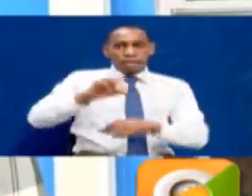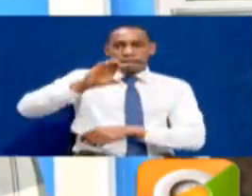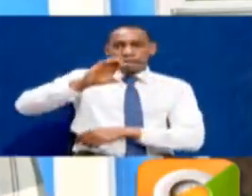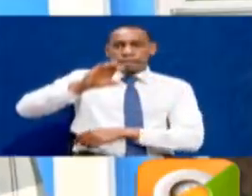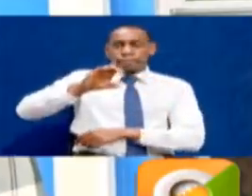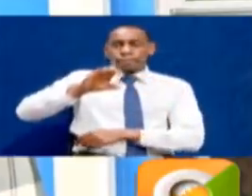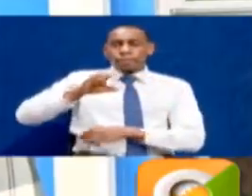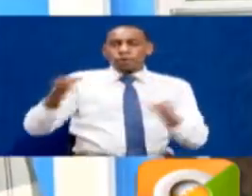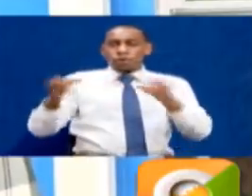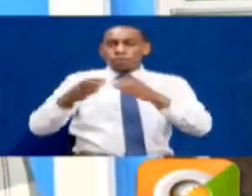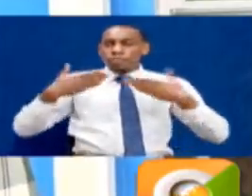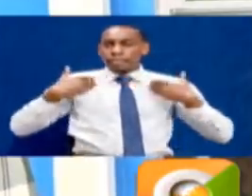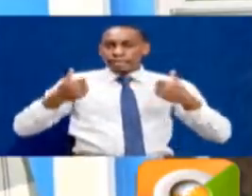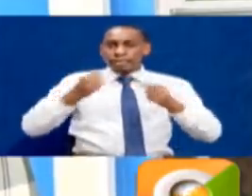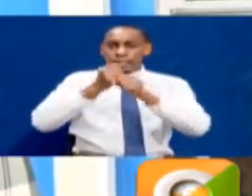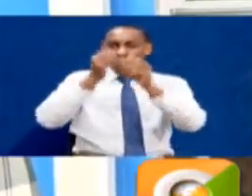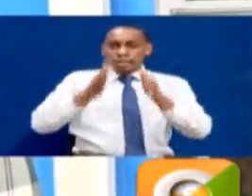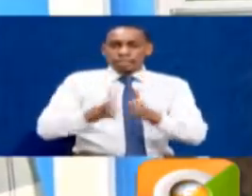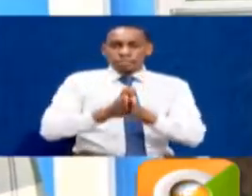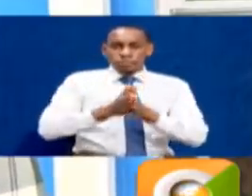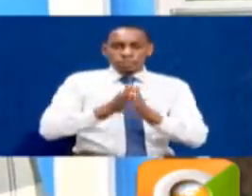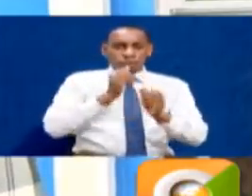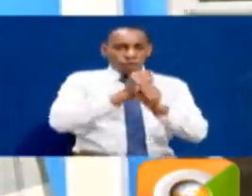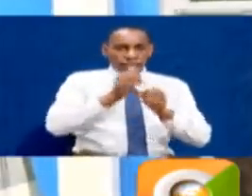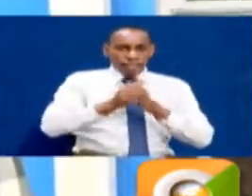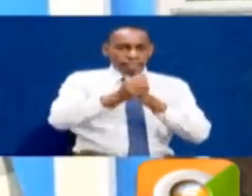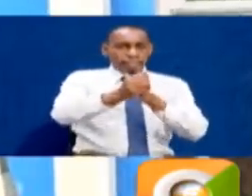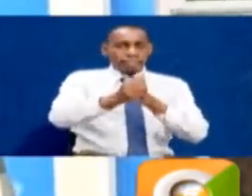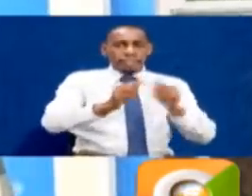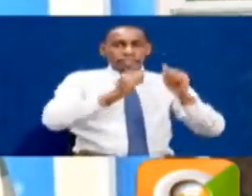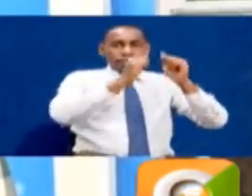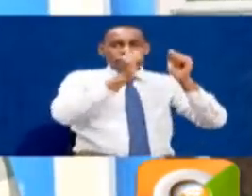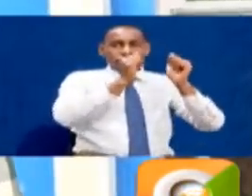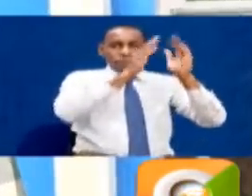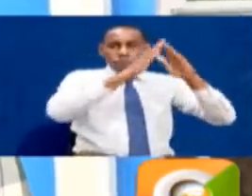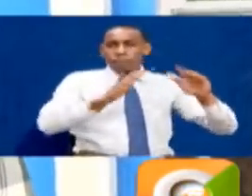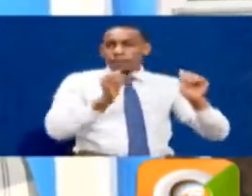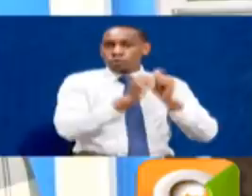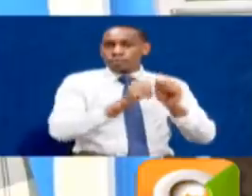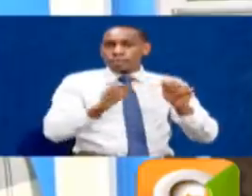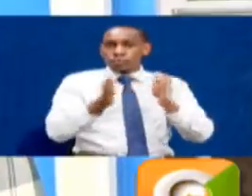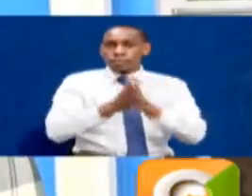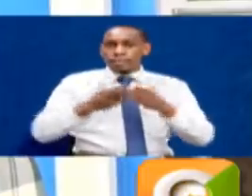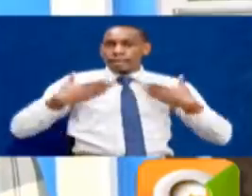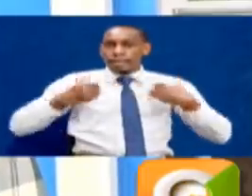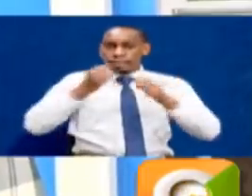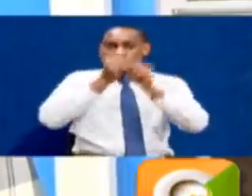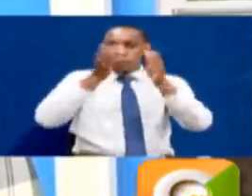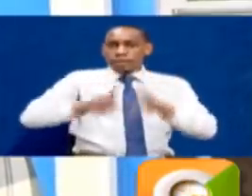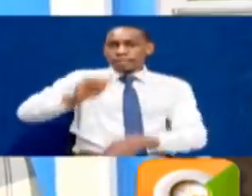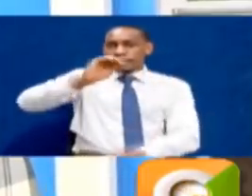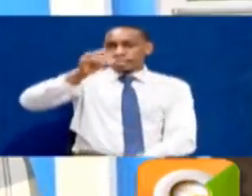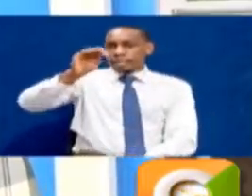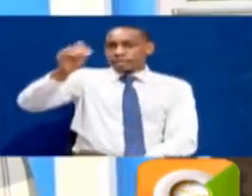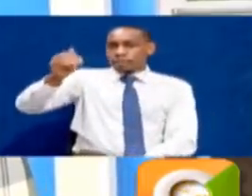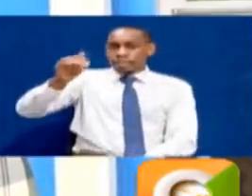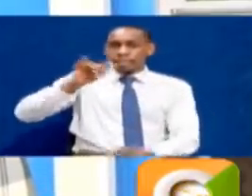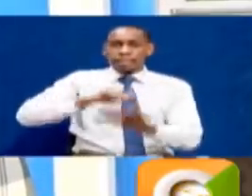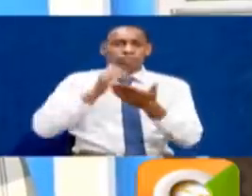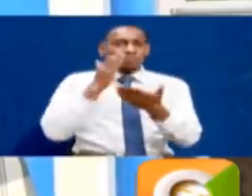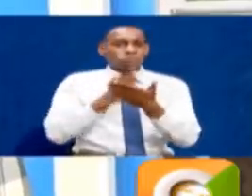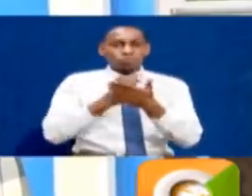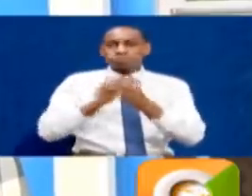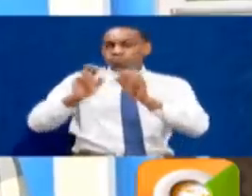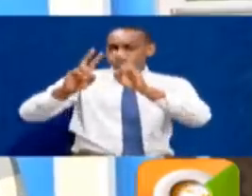community health workers, the frontline team, the Nyumbakumis, and also the health workers in the counties for